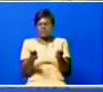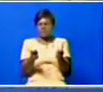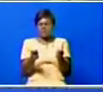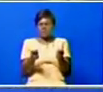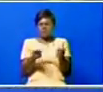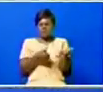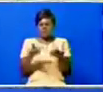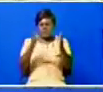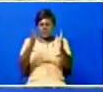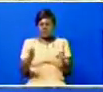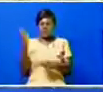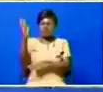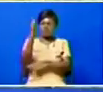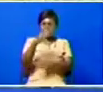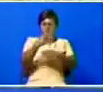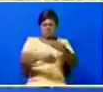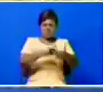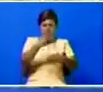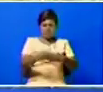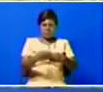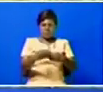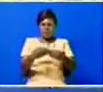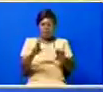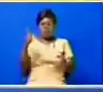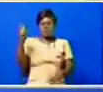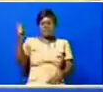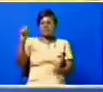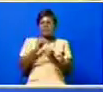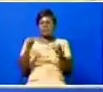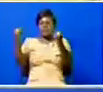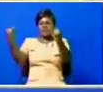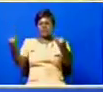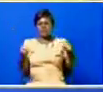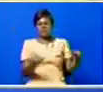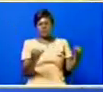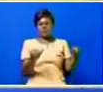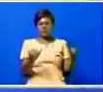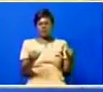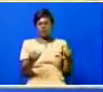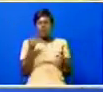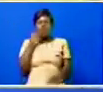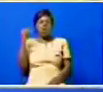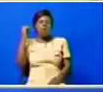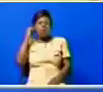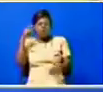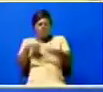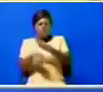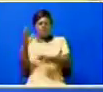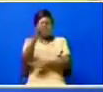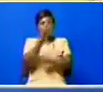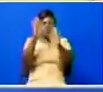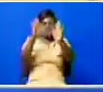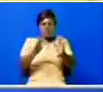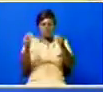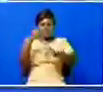direct award of forest materials to sawmillers without open tendering, and introduction of irregular settlements as key contributors to the